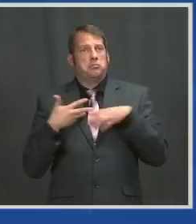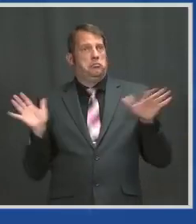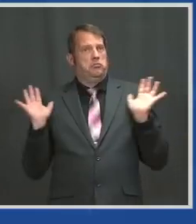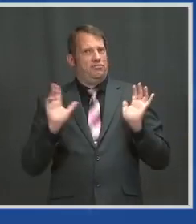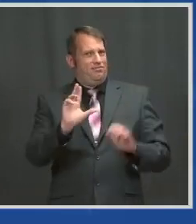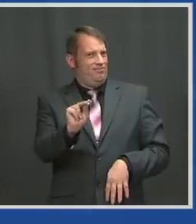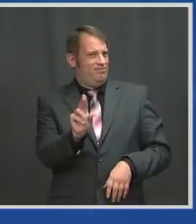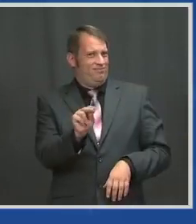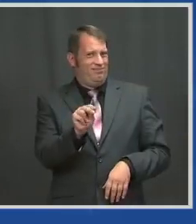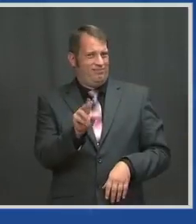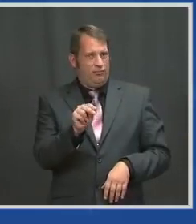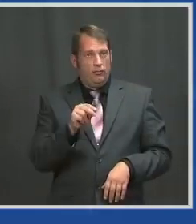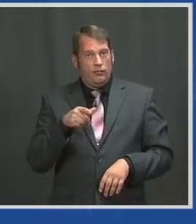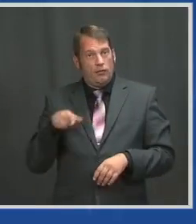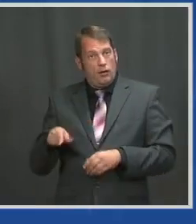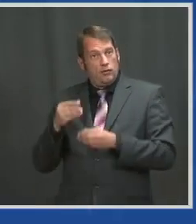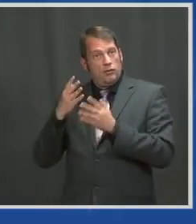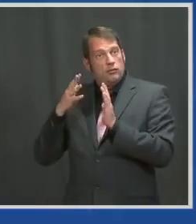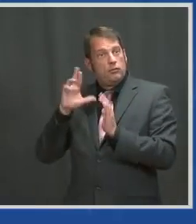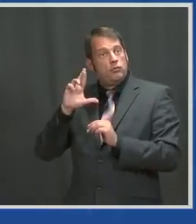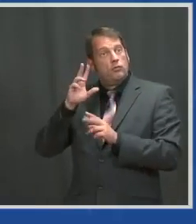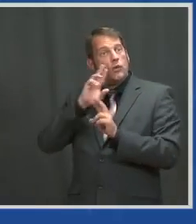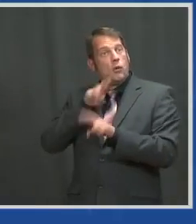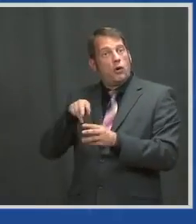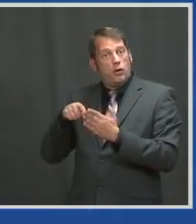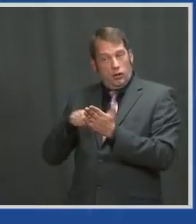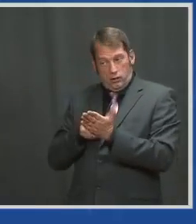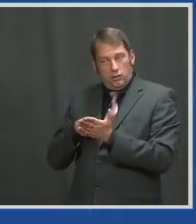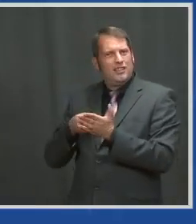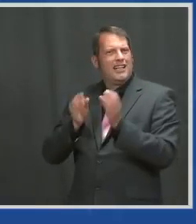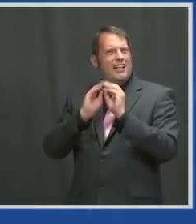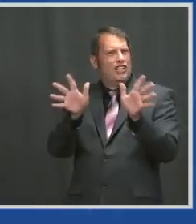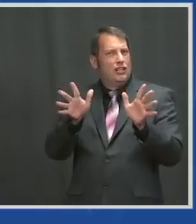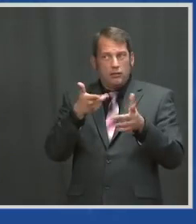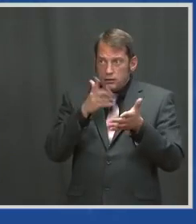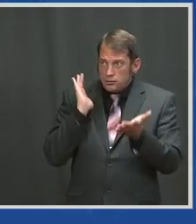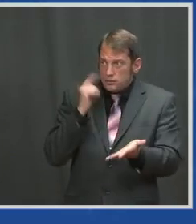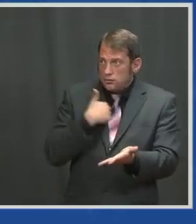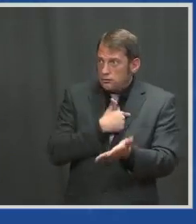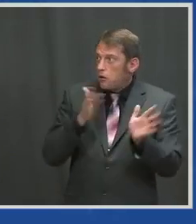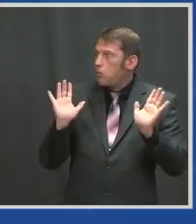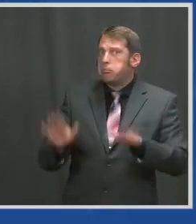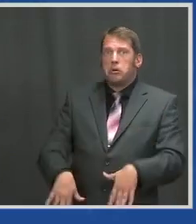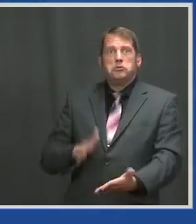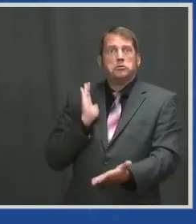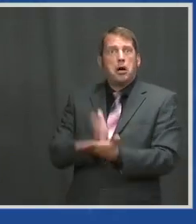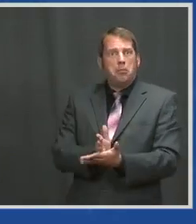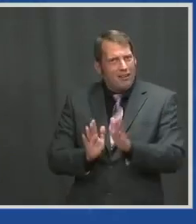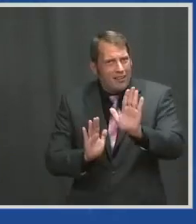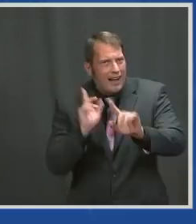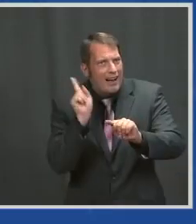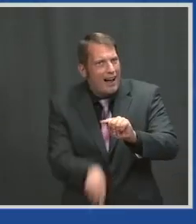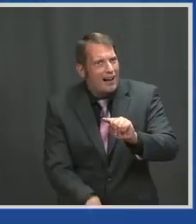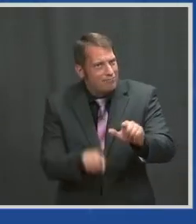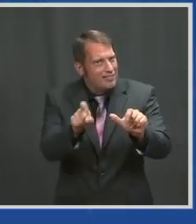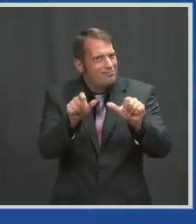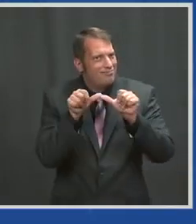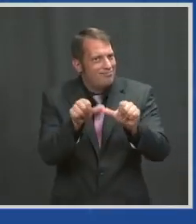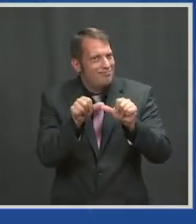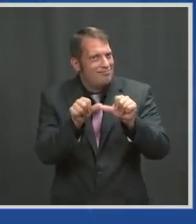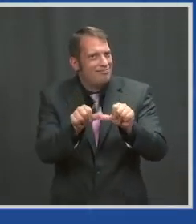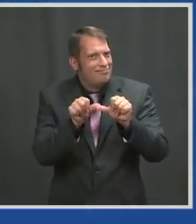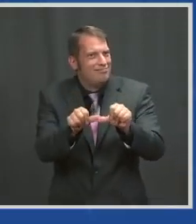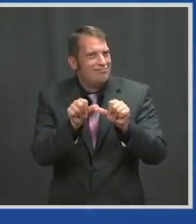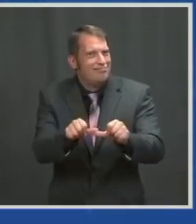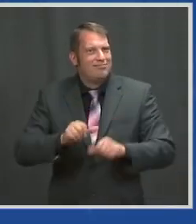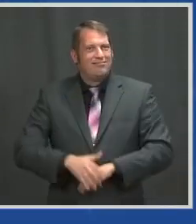much work to do. And the American Rescue Plan is just that, a rescue plan. It's to get us back to where we